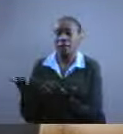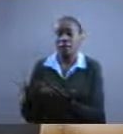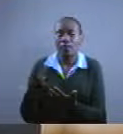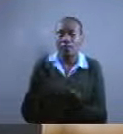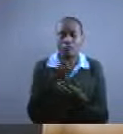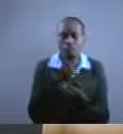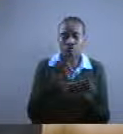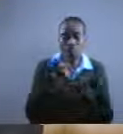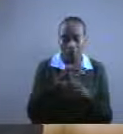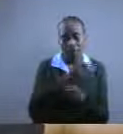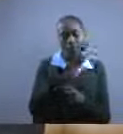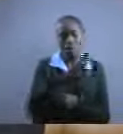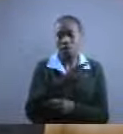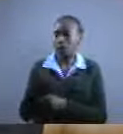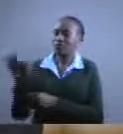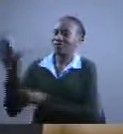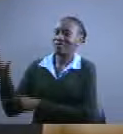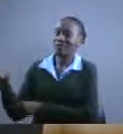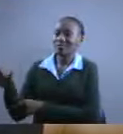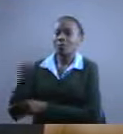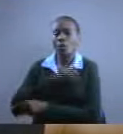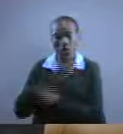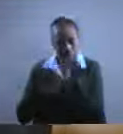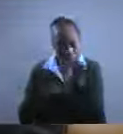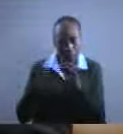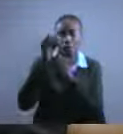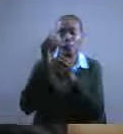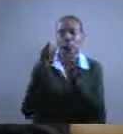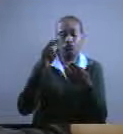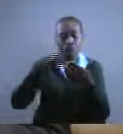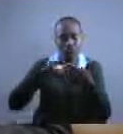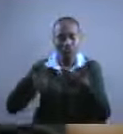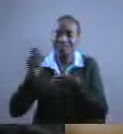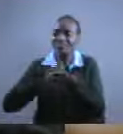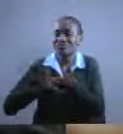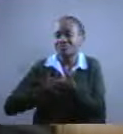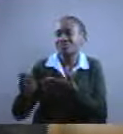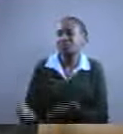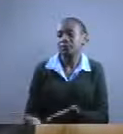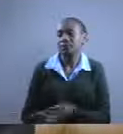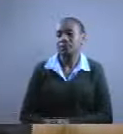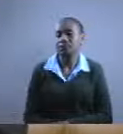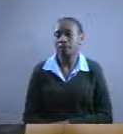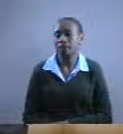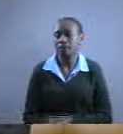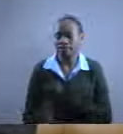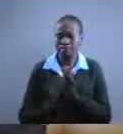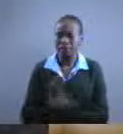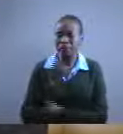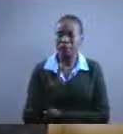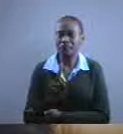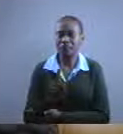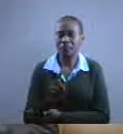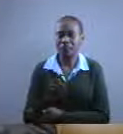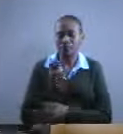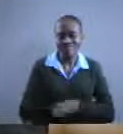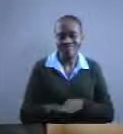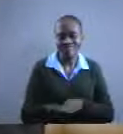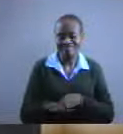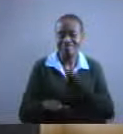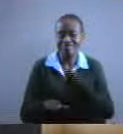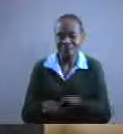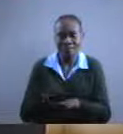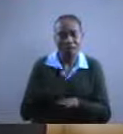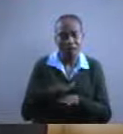grade 9 to promote literacy and numeracy. It's important that we set in place an